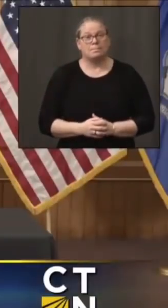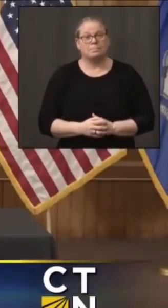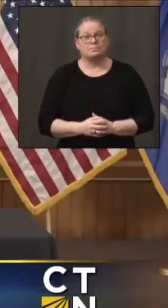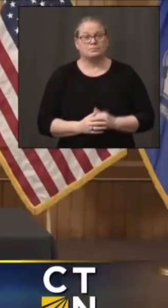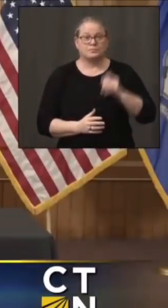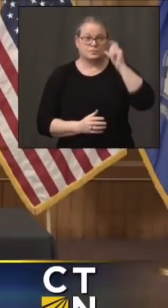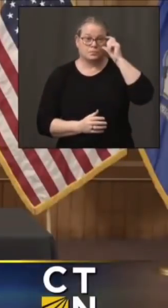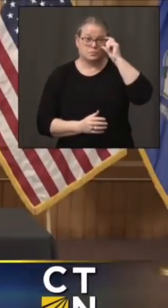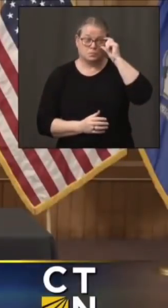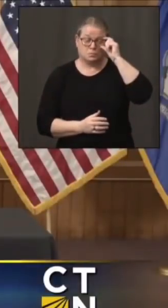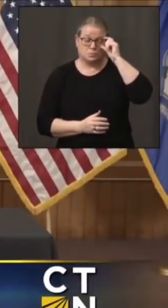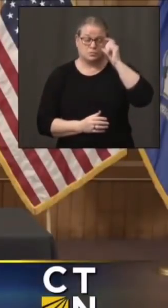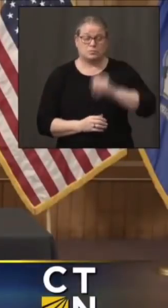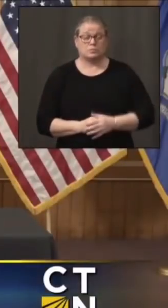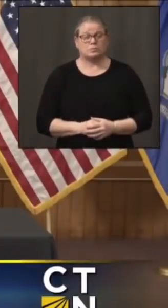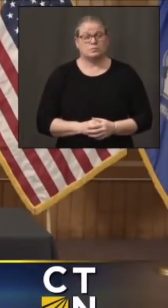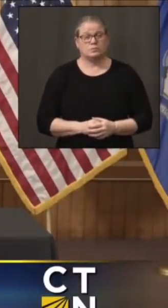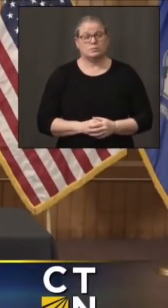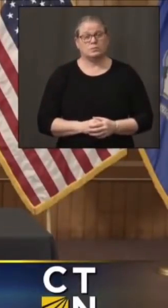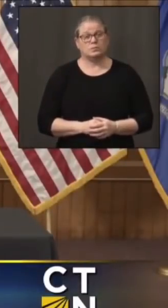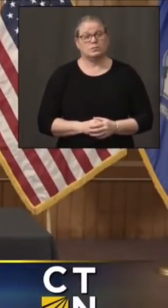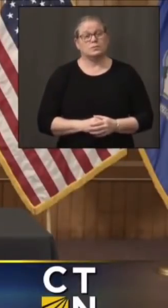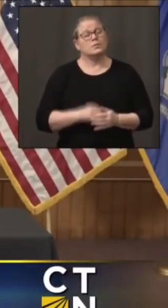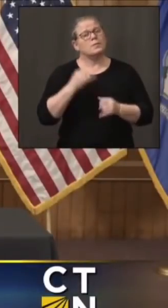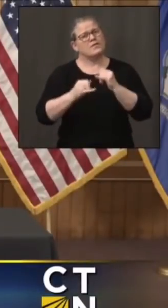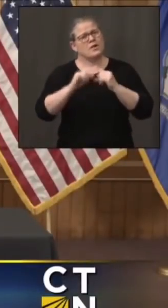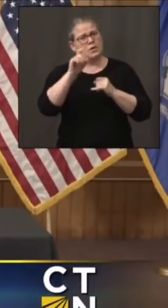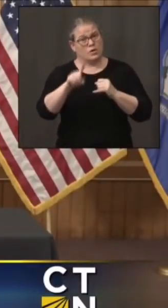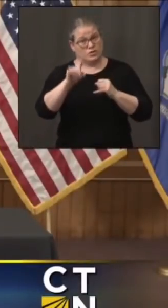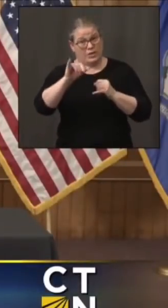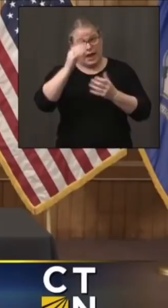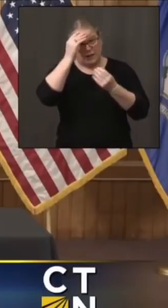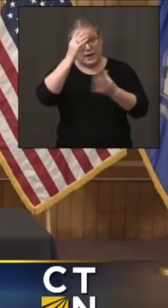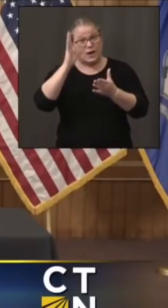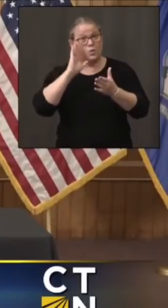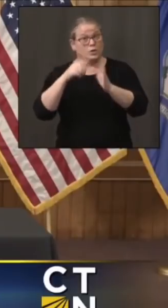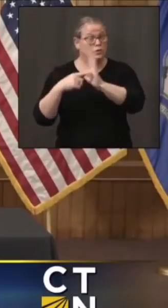And my final one on this, is there a plan to release that data more regularly?